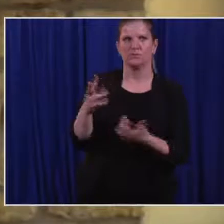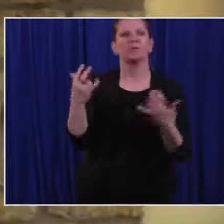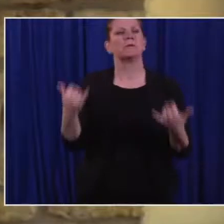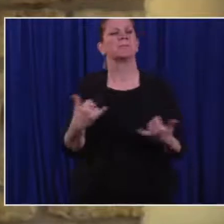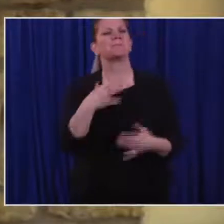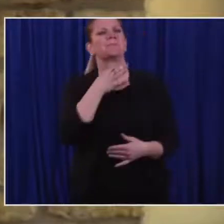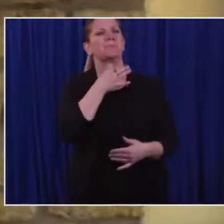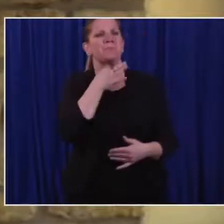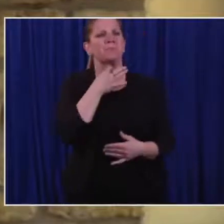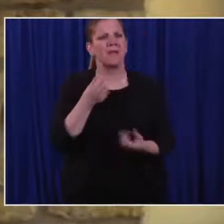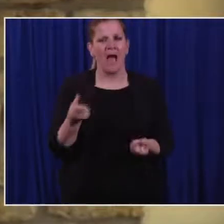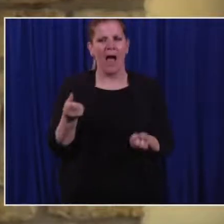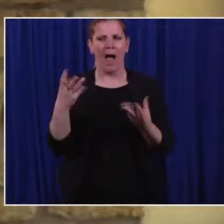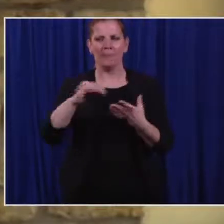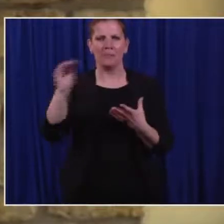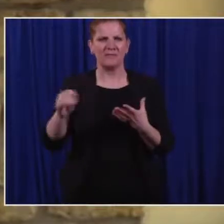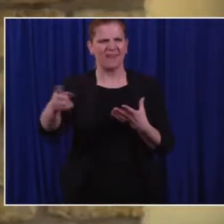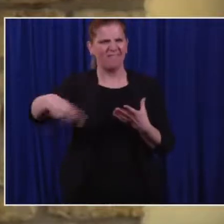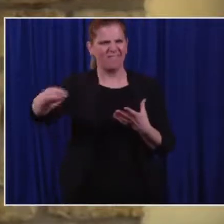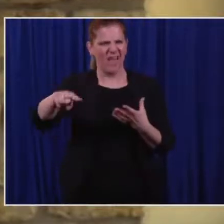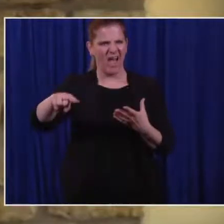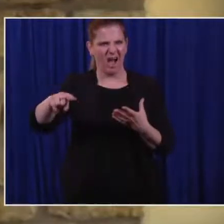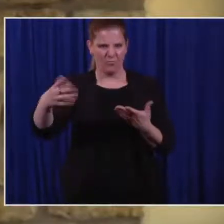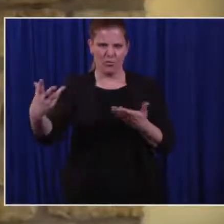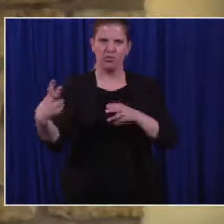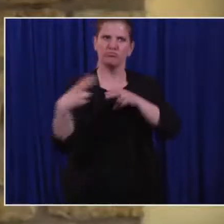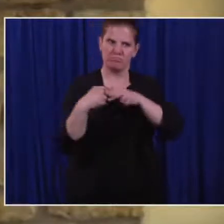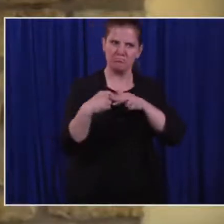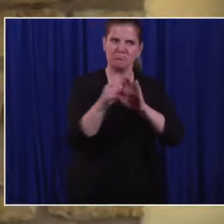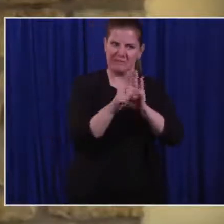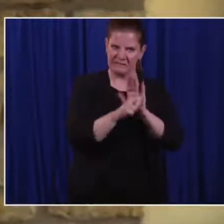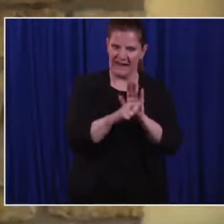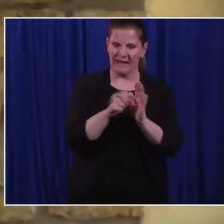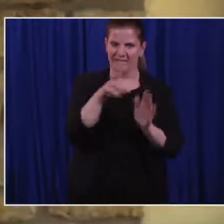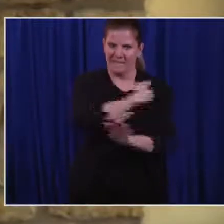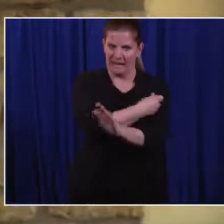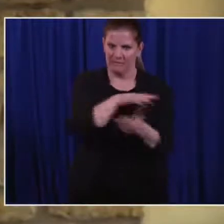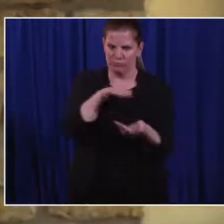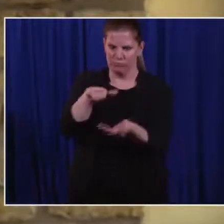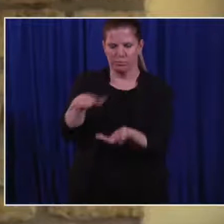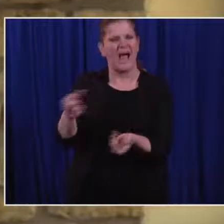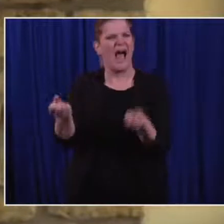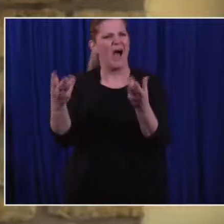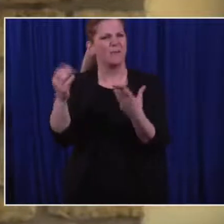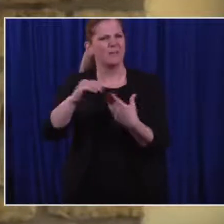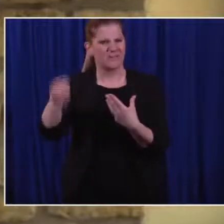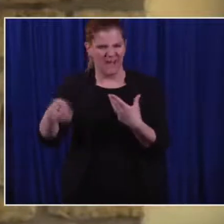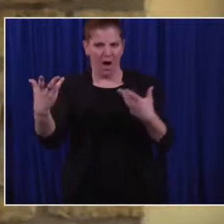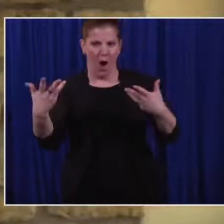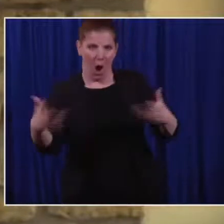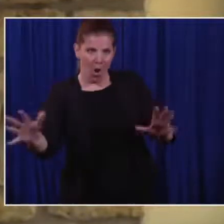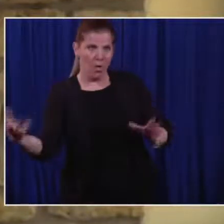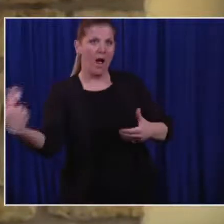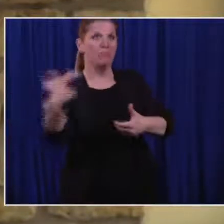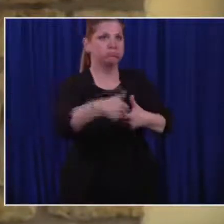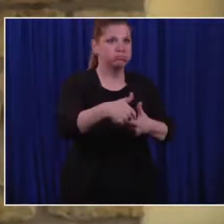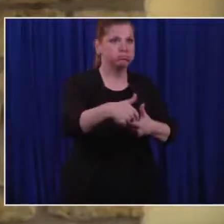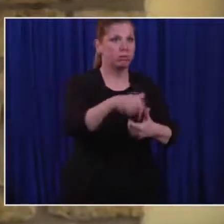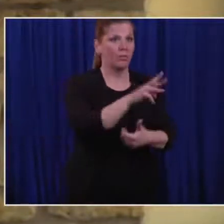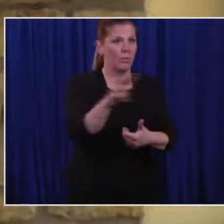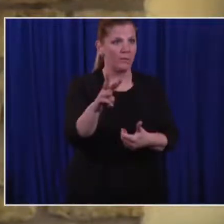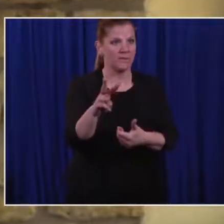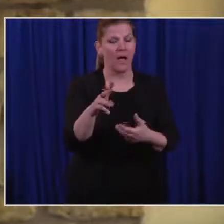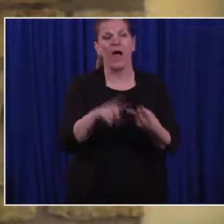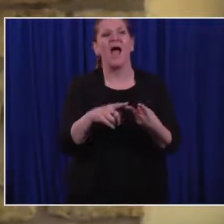of how many have signed up now? And are you going to be able to push hard on these so that there is just one